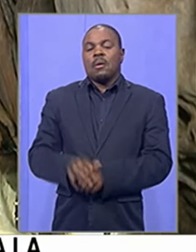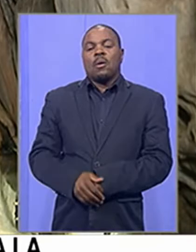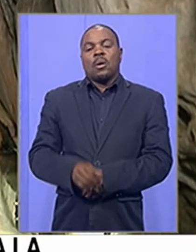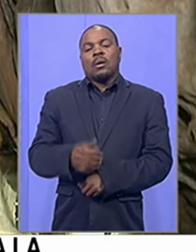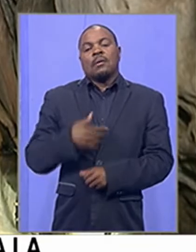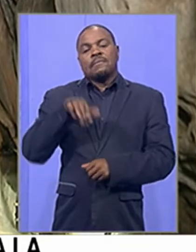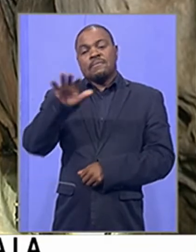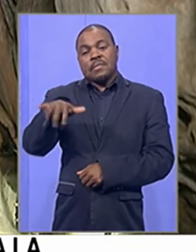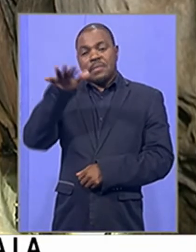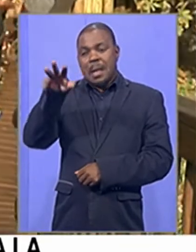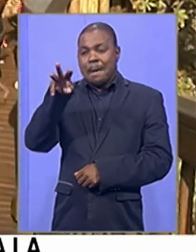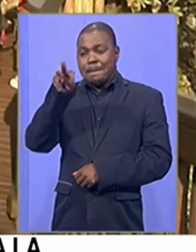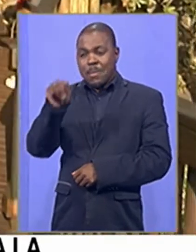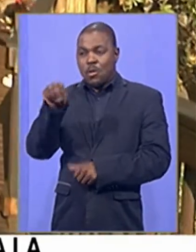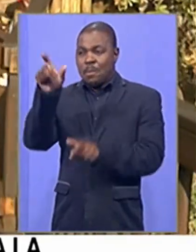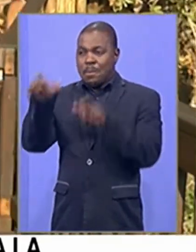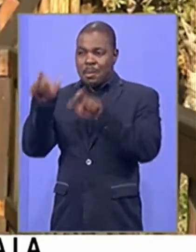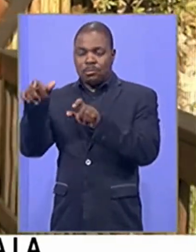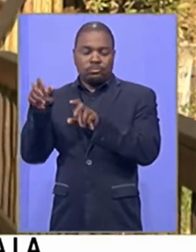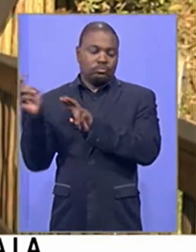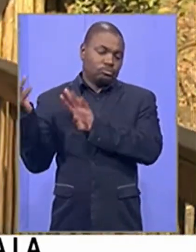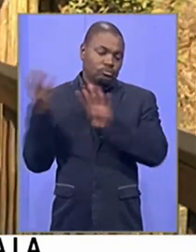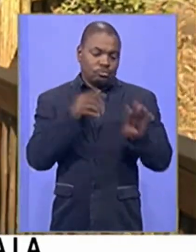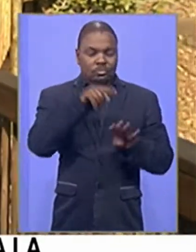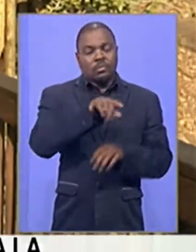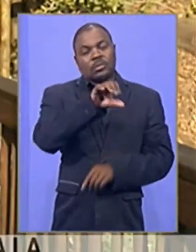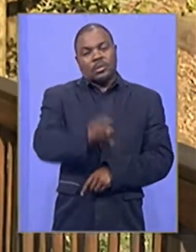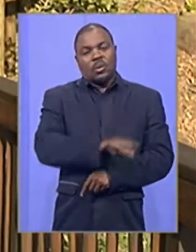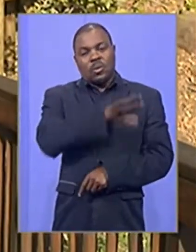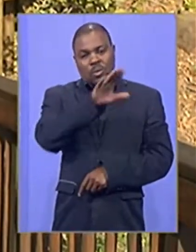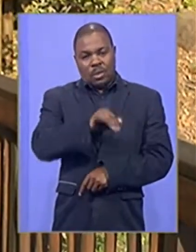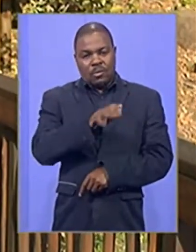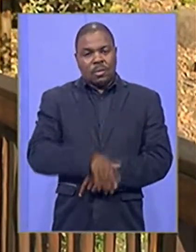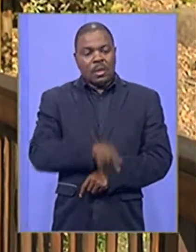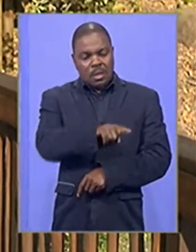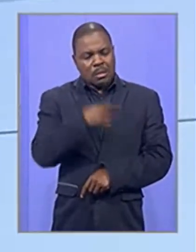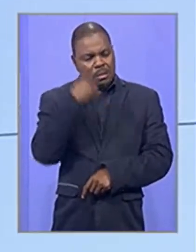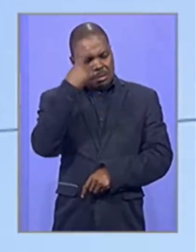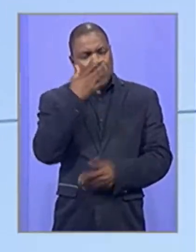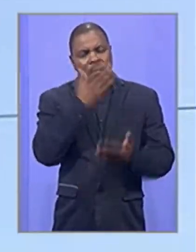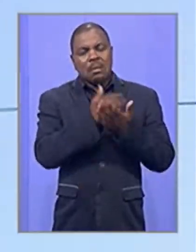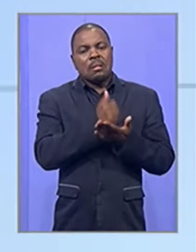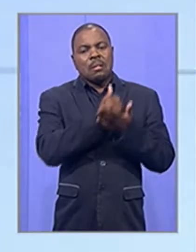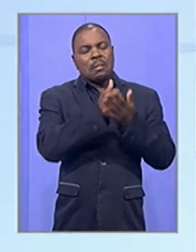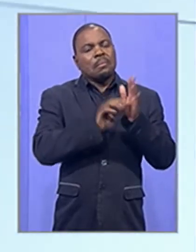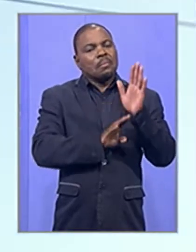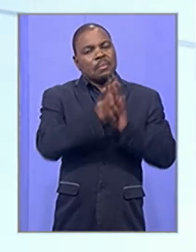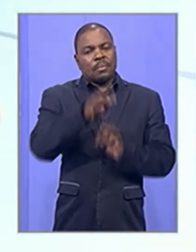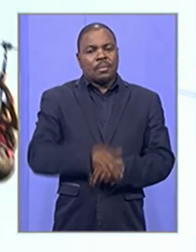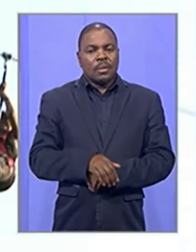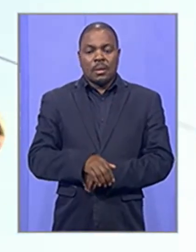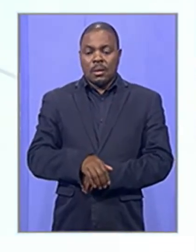le 15 ka ngwaga, mme o tiile moko ka bokamoso ba lephata leno. Palo ya baeti ba